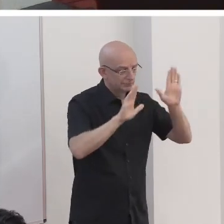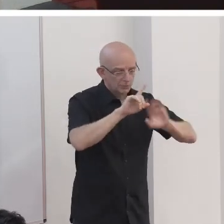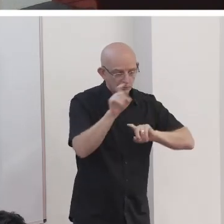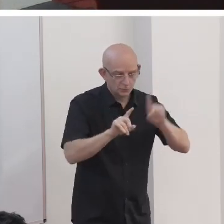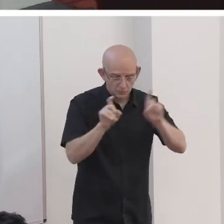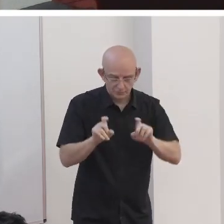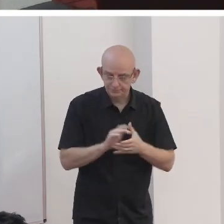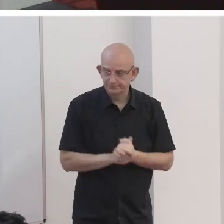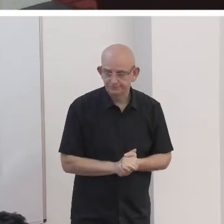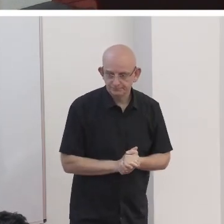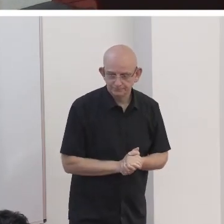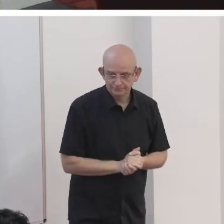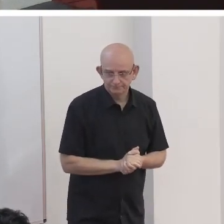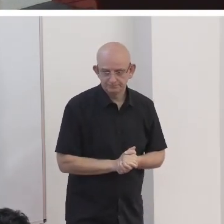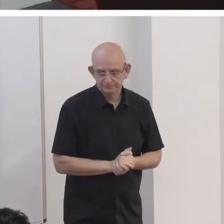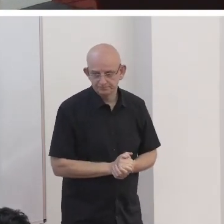Okay.